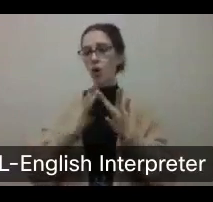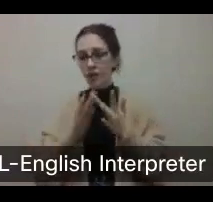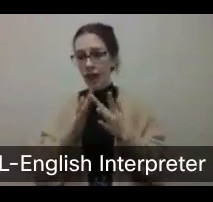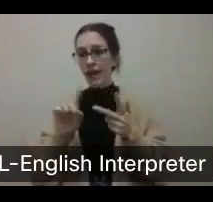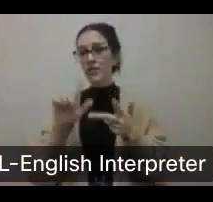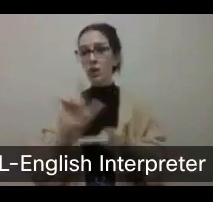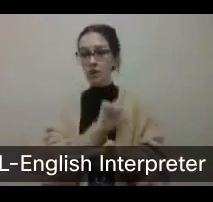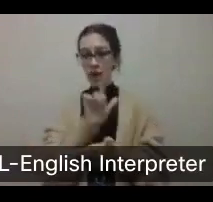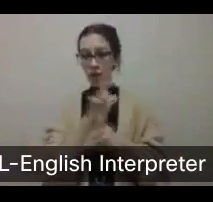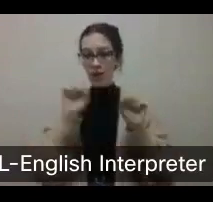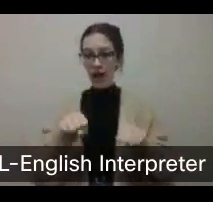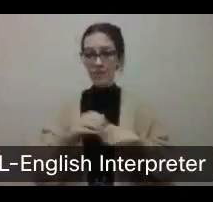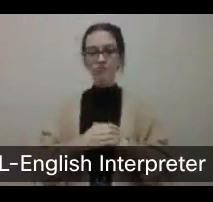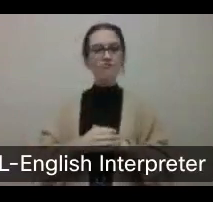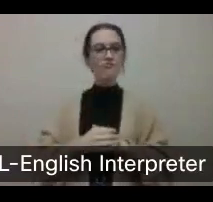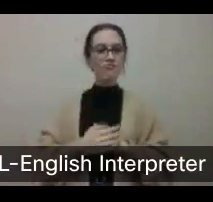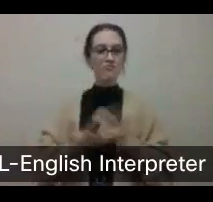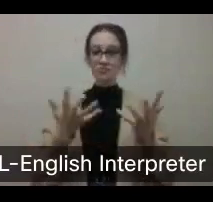You can scan